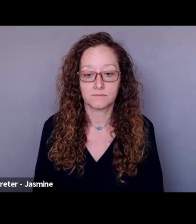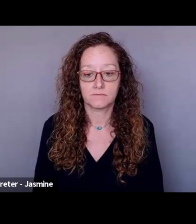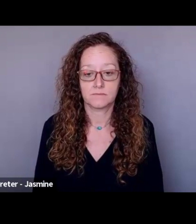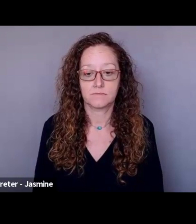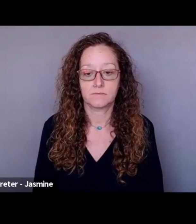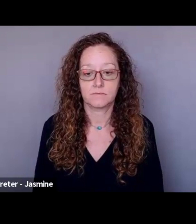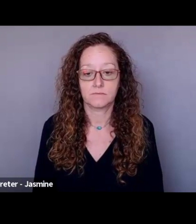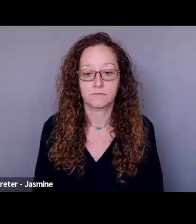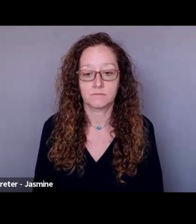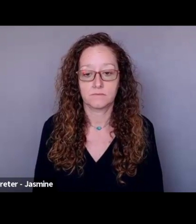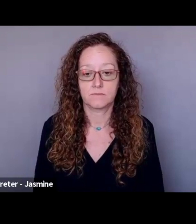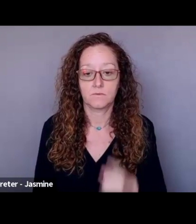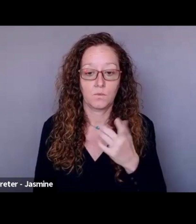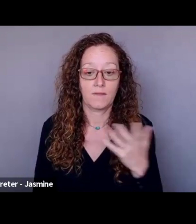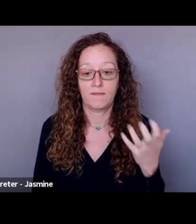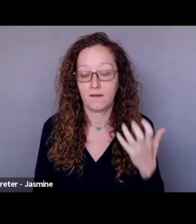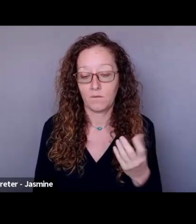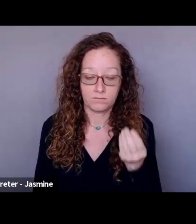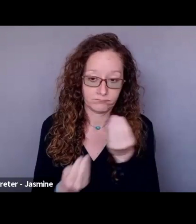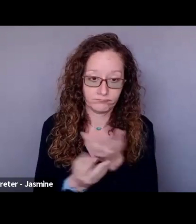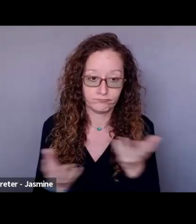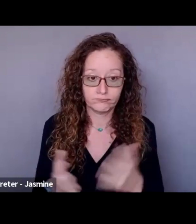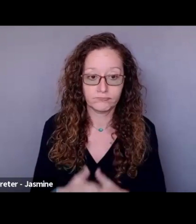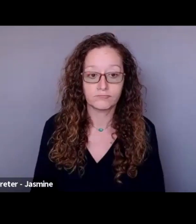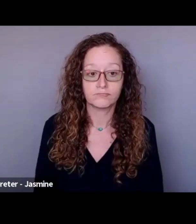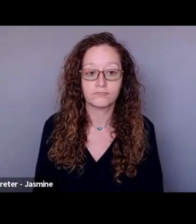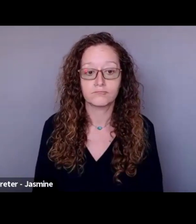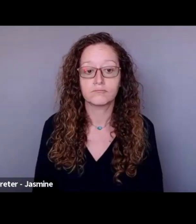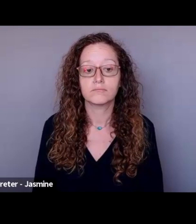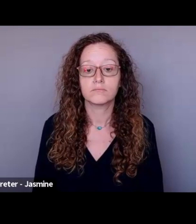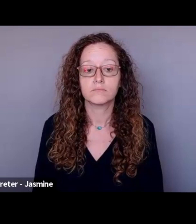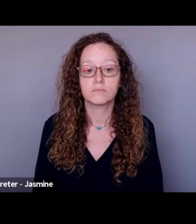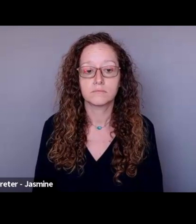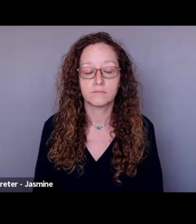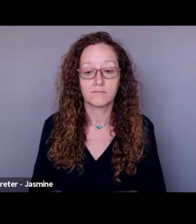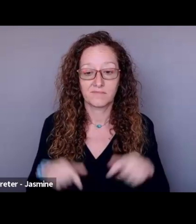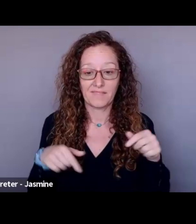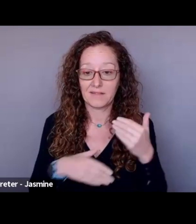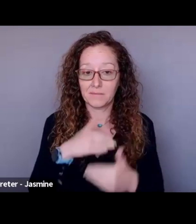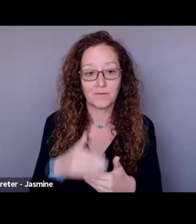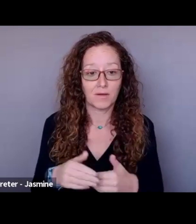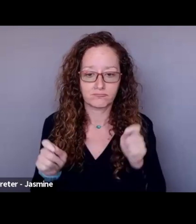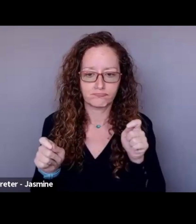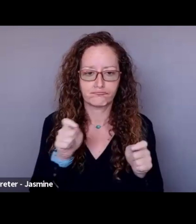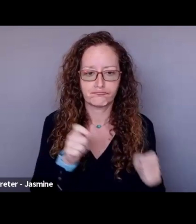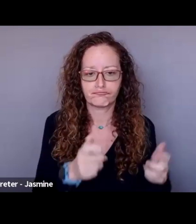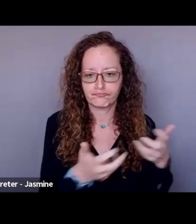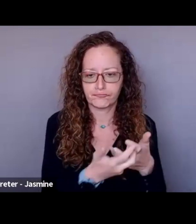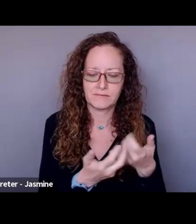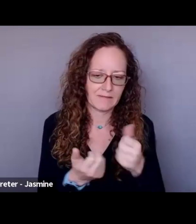to say is you can adjust this for any play